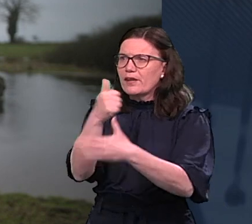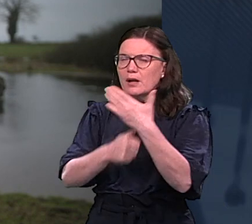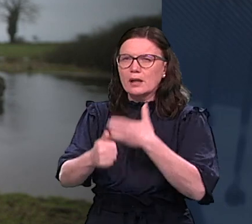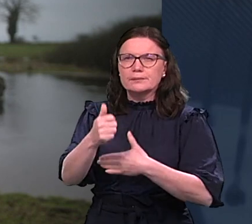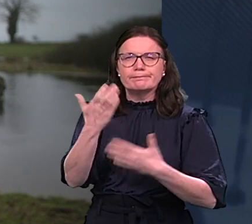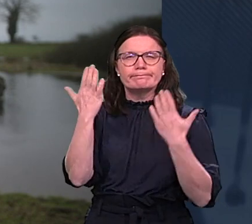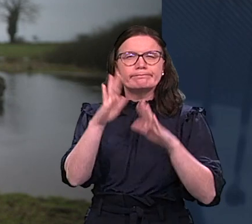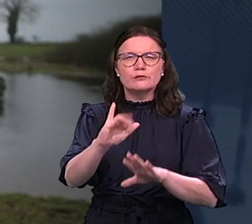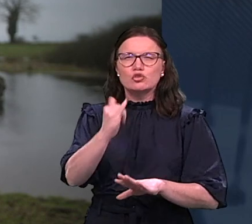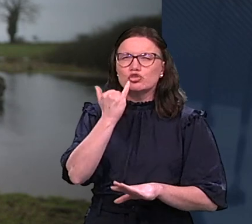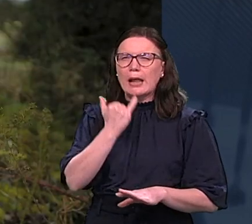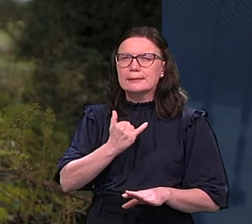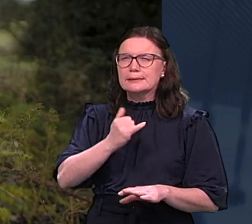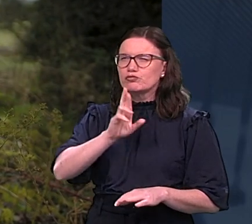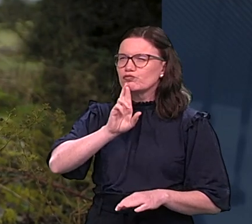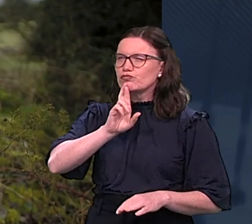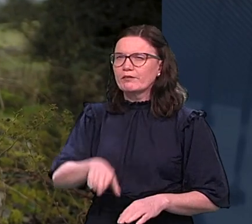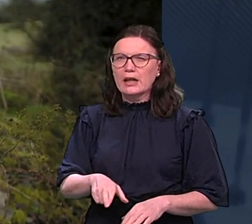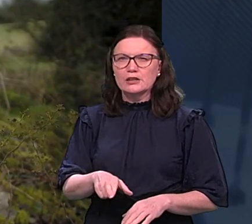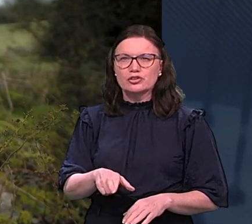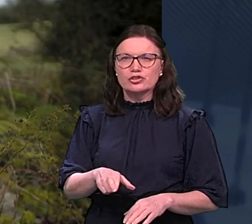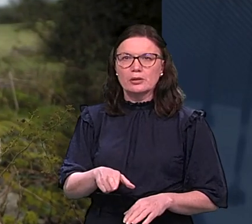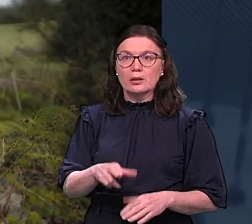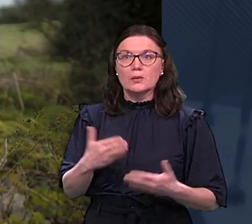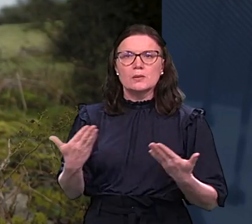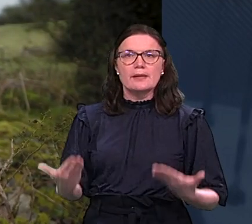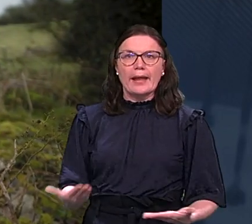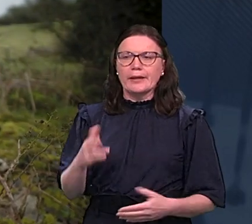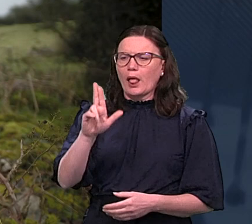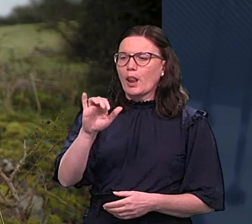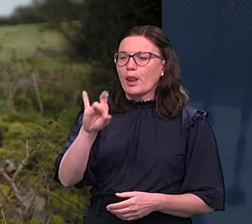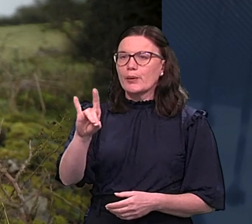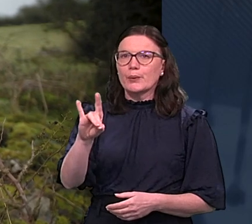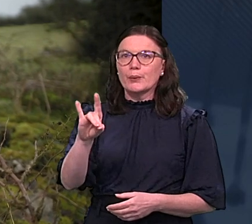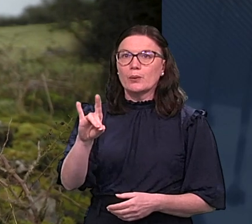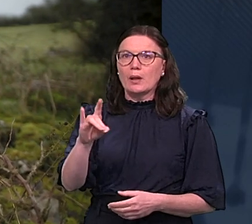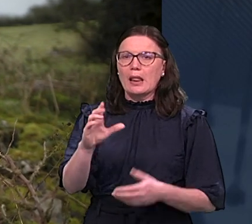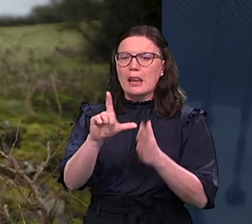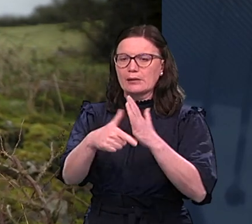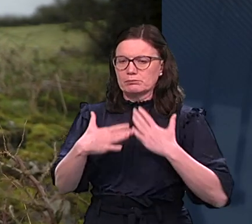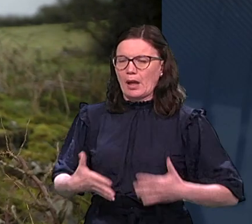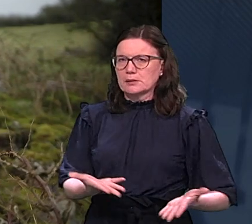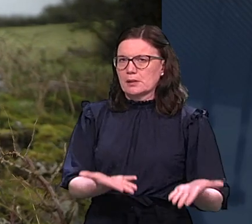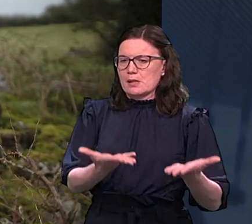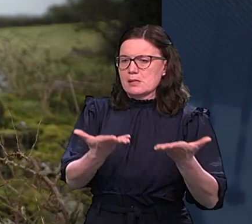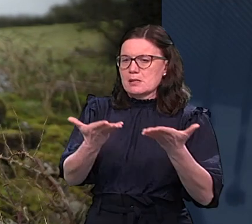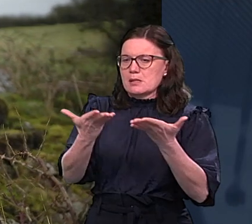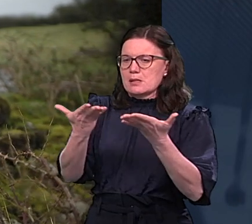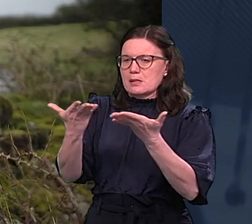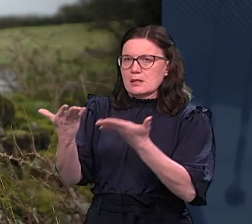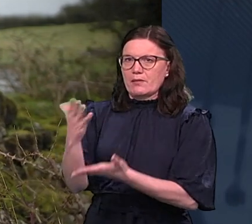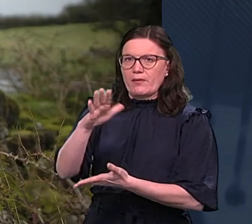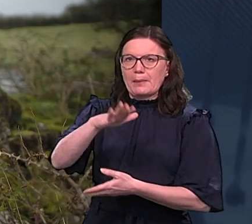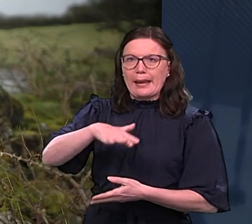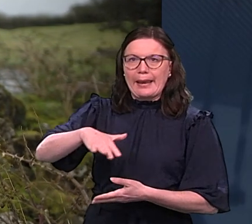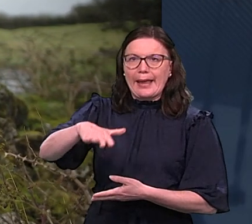Jealousy and revenge. So Lu was taken from the lake, and just over there is